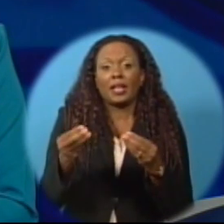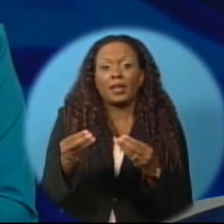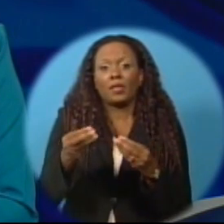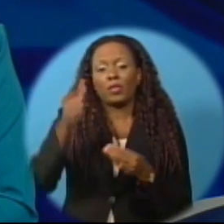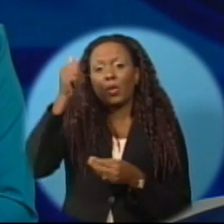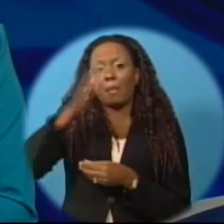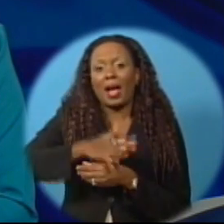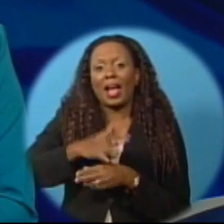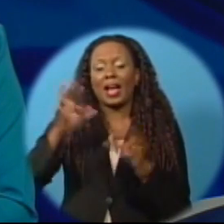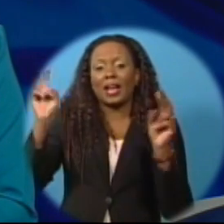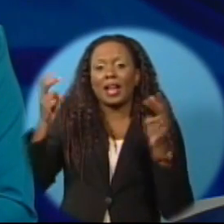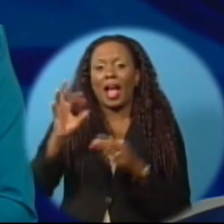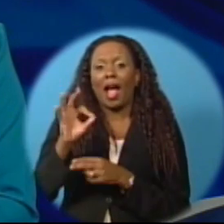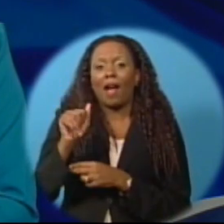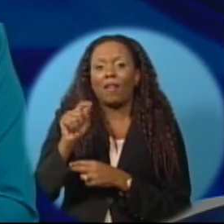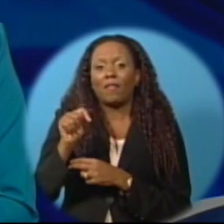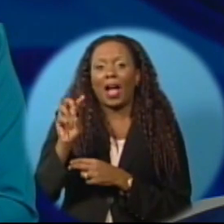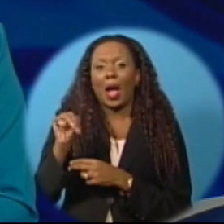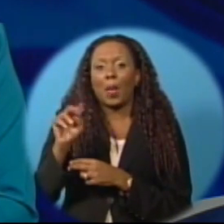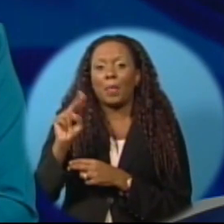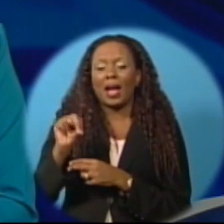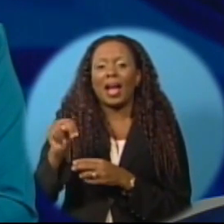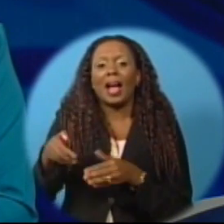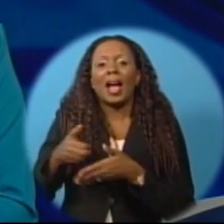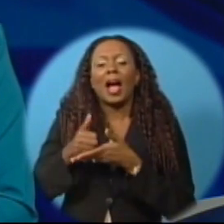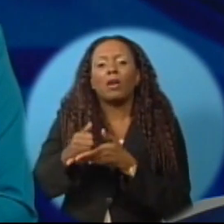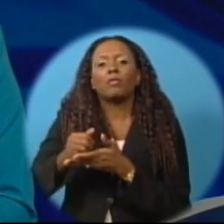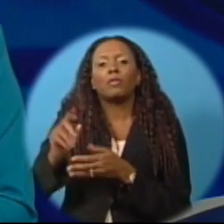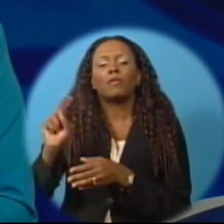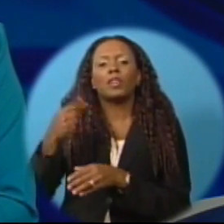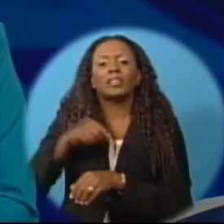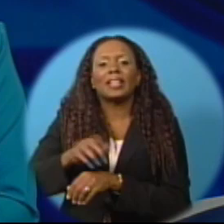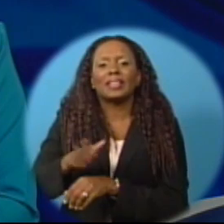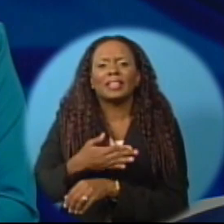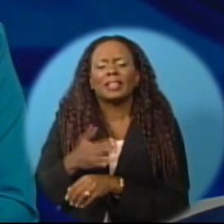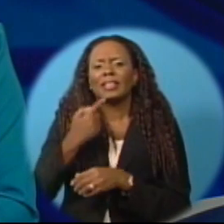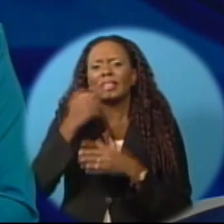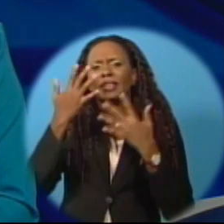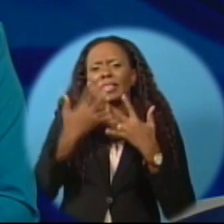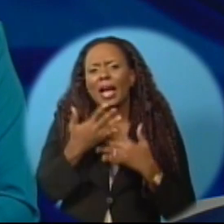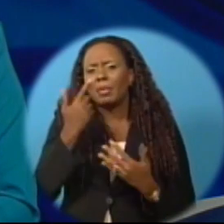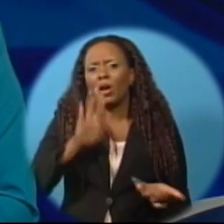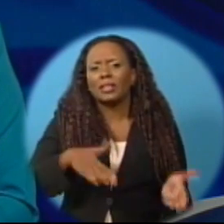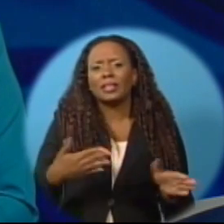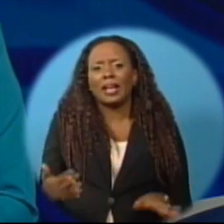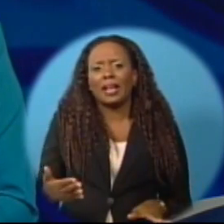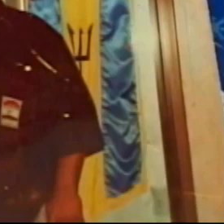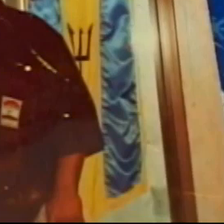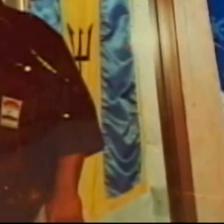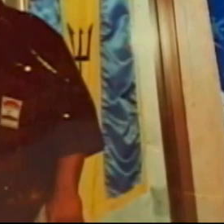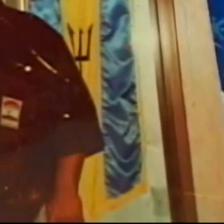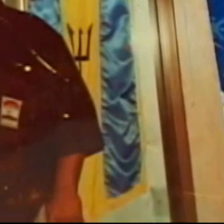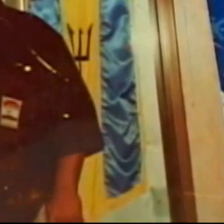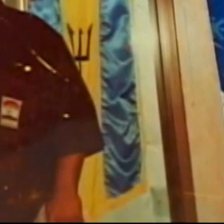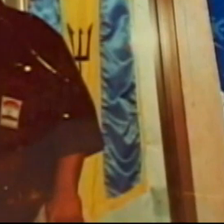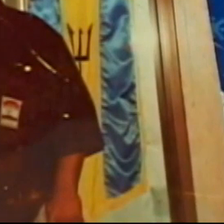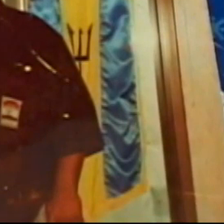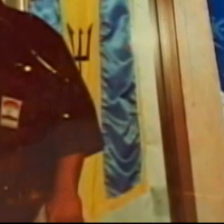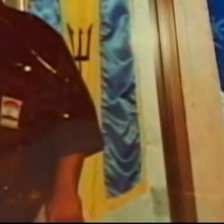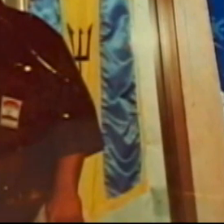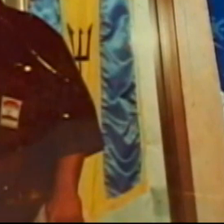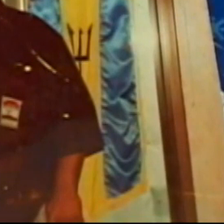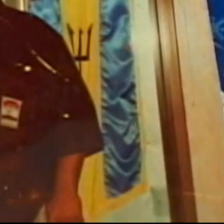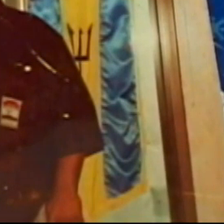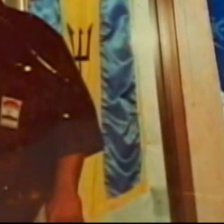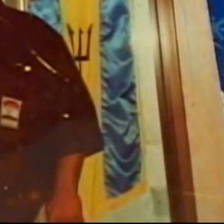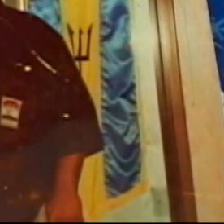first taste of the Calypso arena, says he is saddened by the tragic loss of the entertainer. Fat Man was gunned down in New Orleans